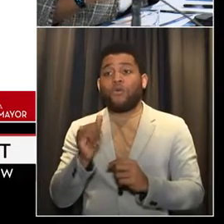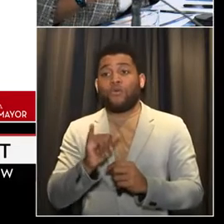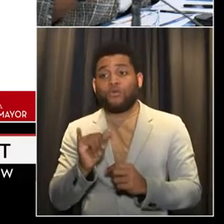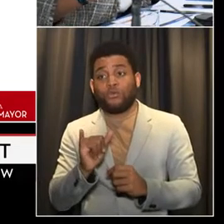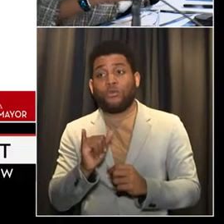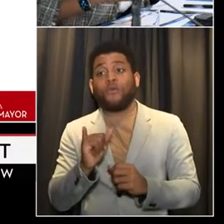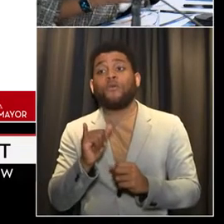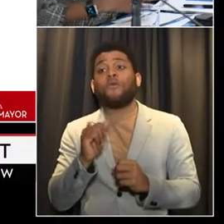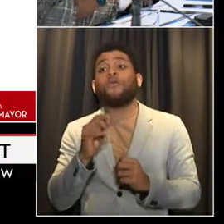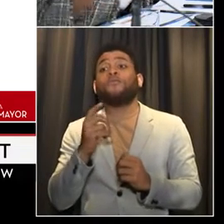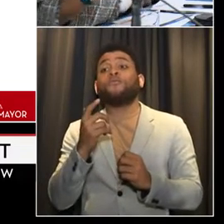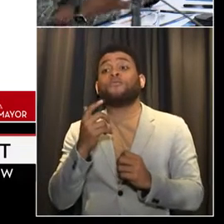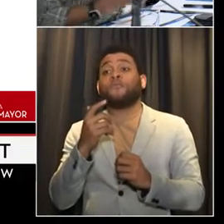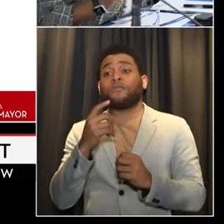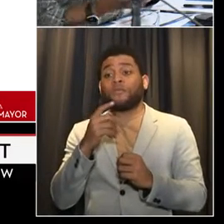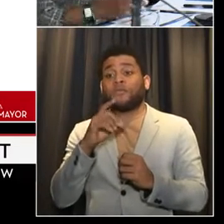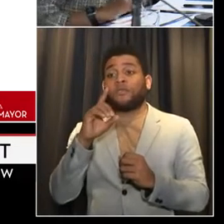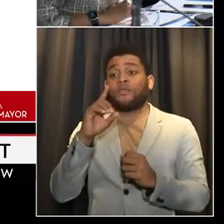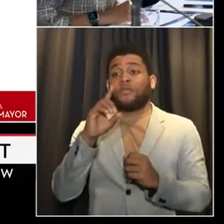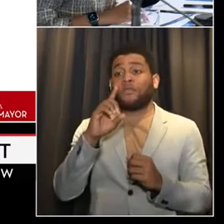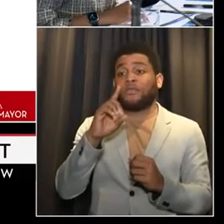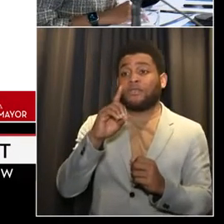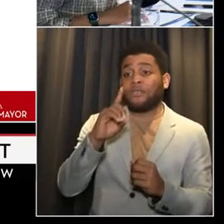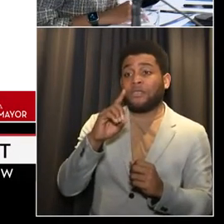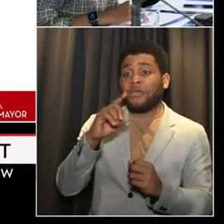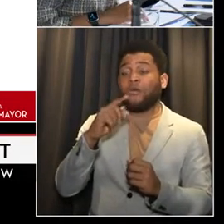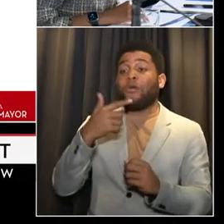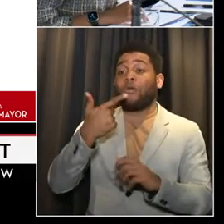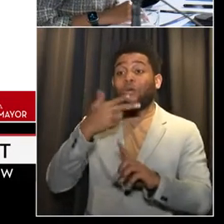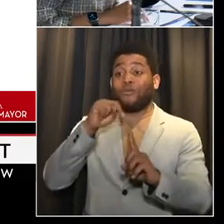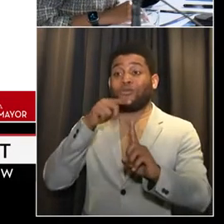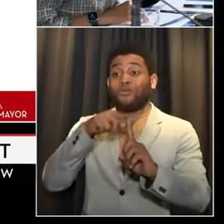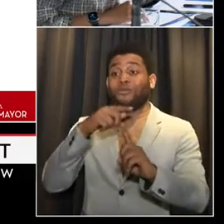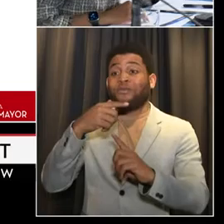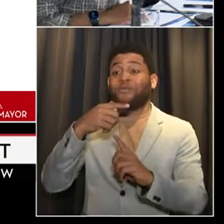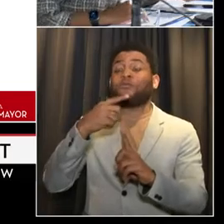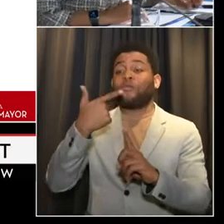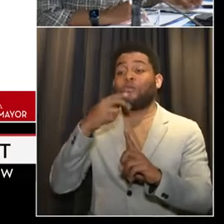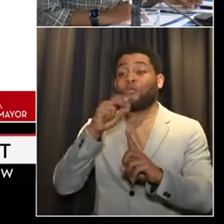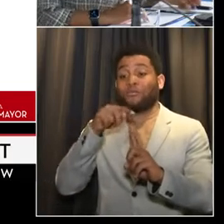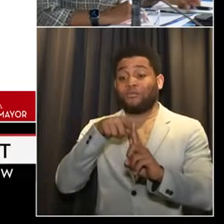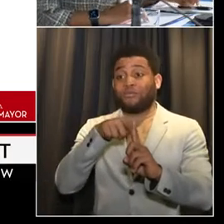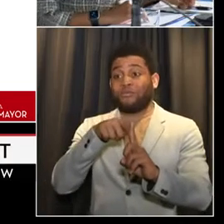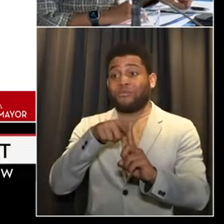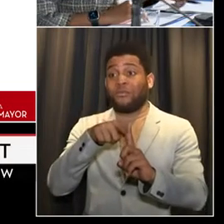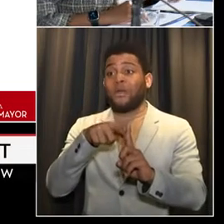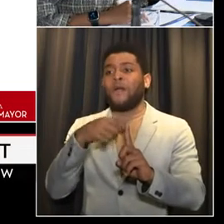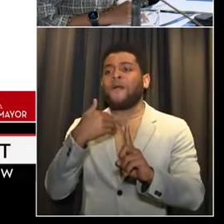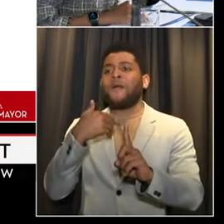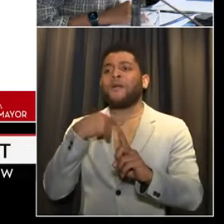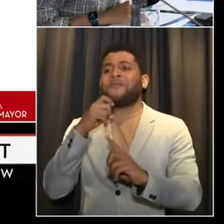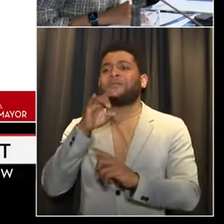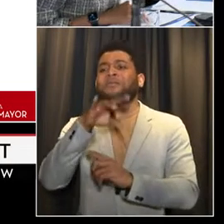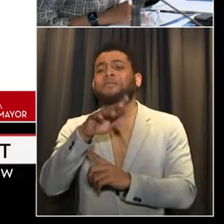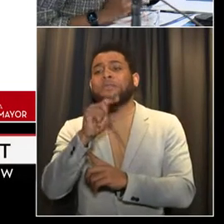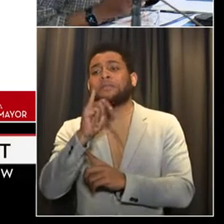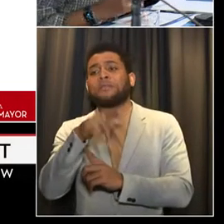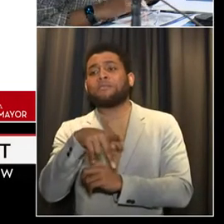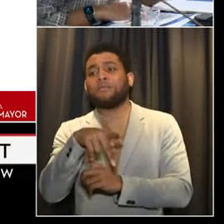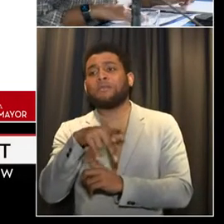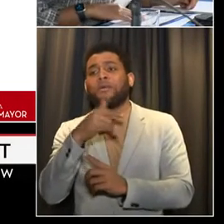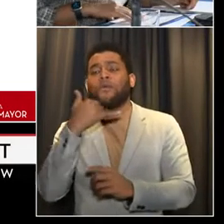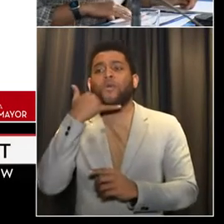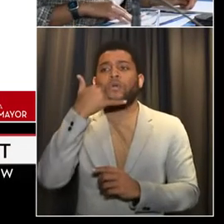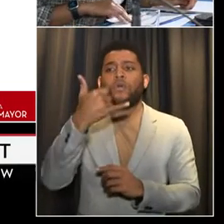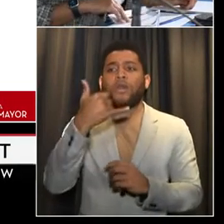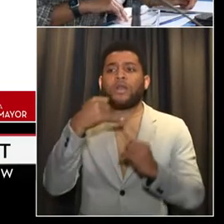our community's help to help us get guns off the street. And so, you know, having a tip line and otherwise, we're always thinking of ways to really